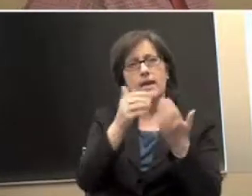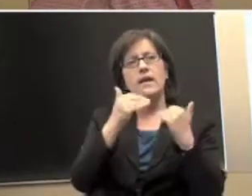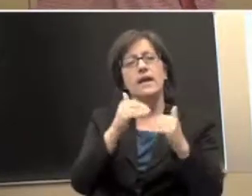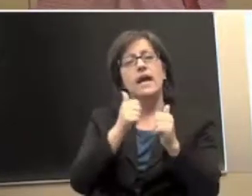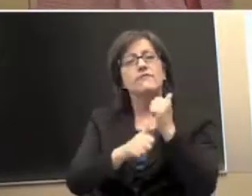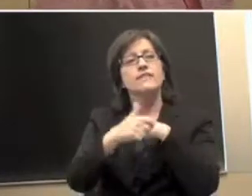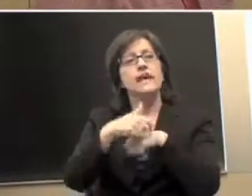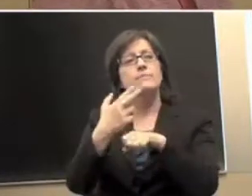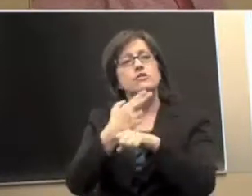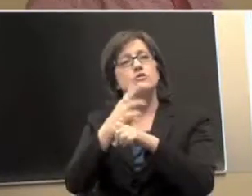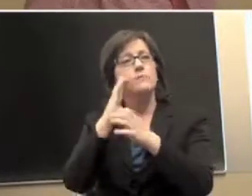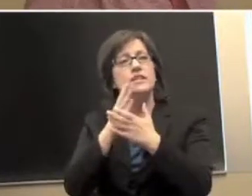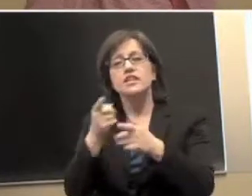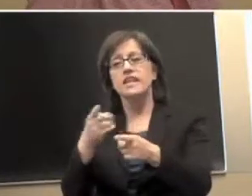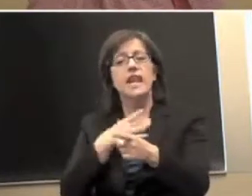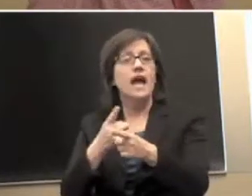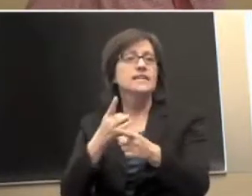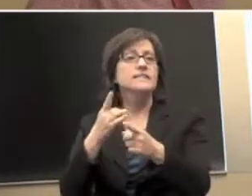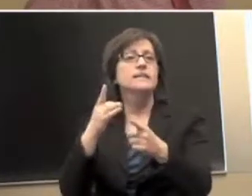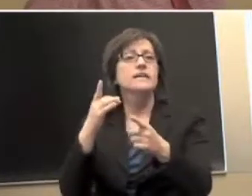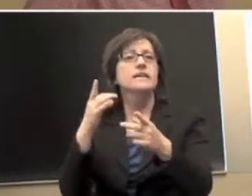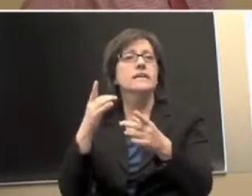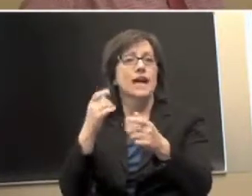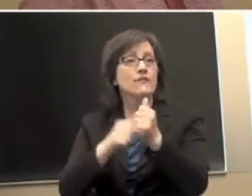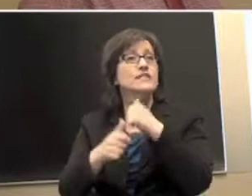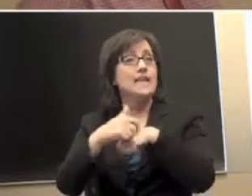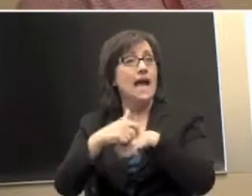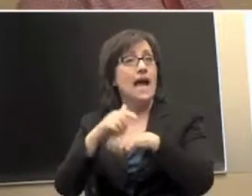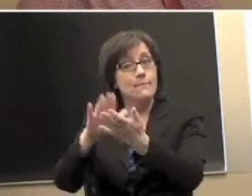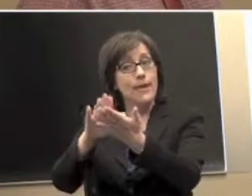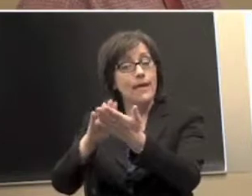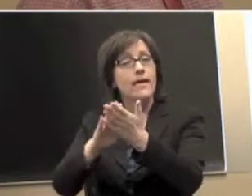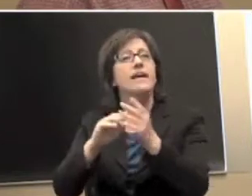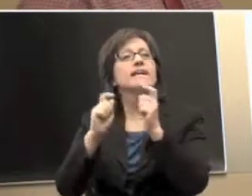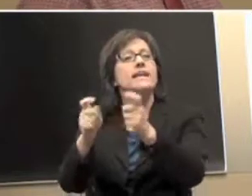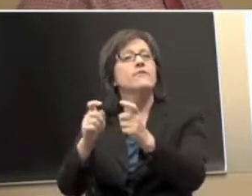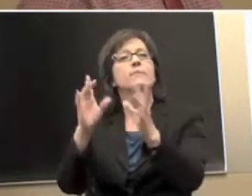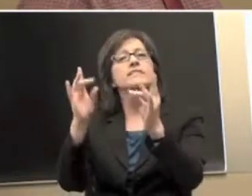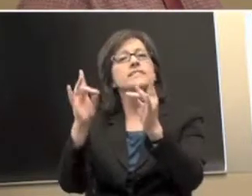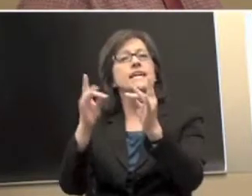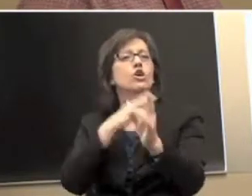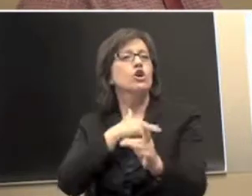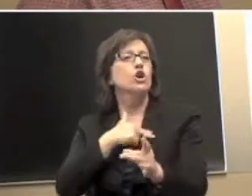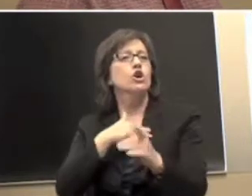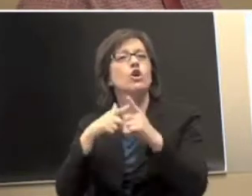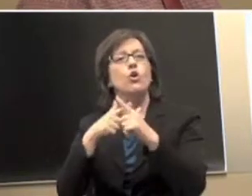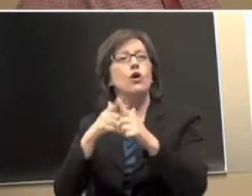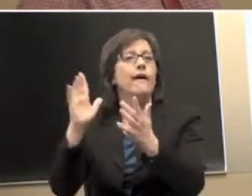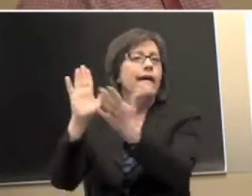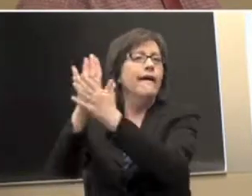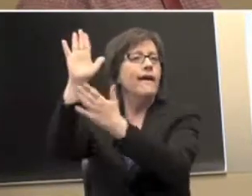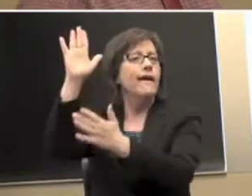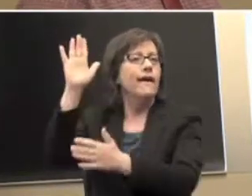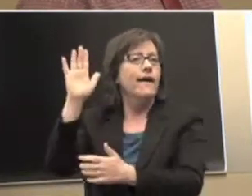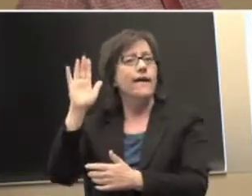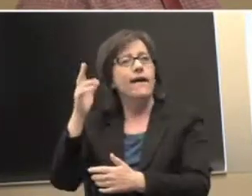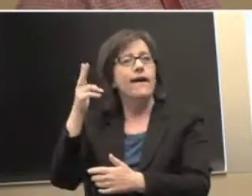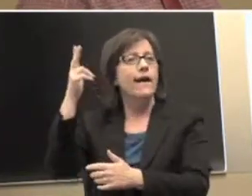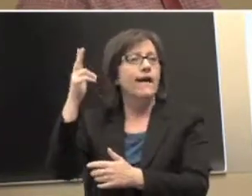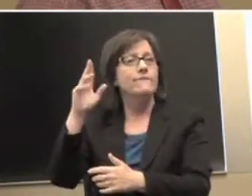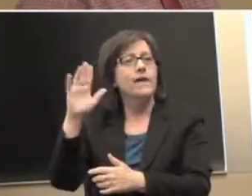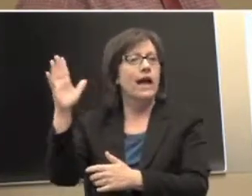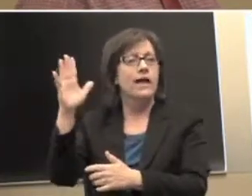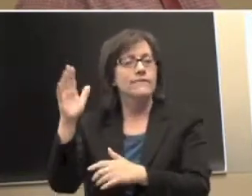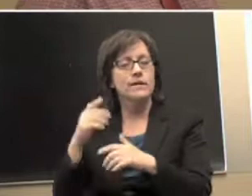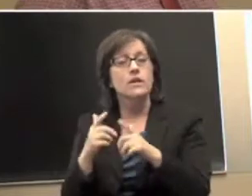likes stickers, he likes high fives. Every time he did use the cue, he would receive a sticker or a high five. And maybe if at the end of the week